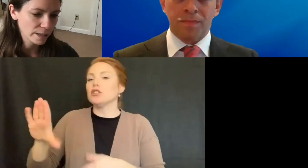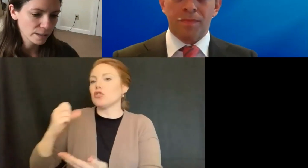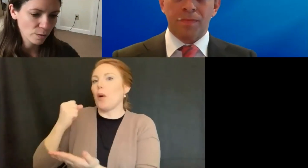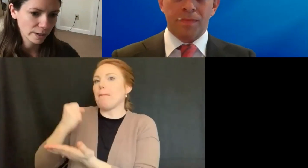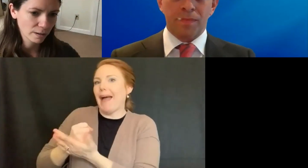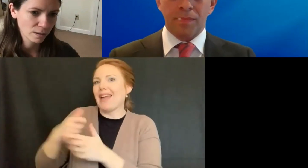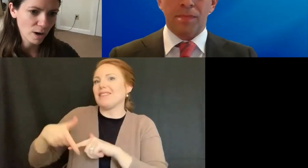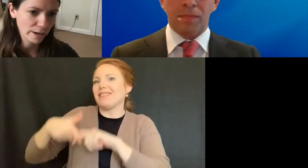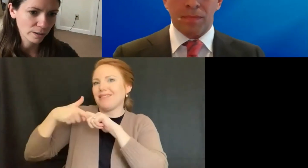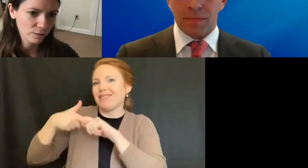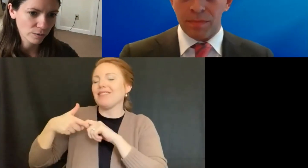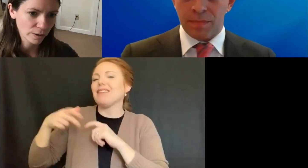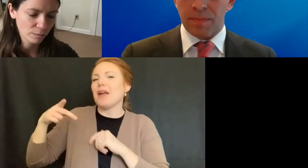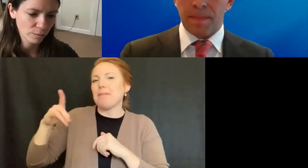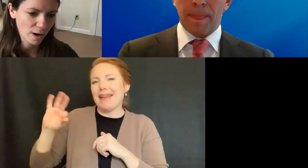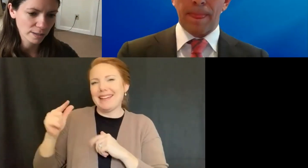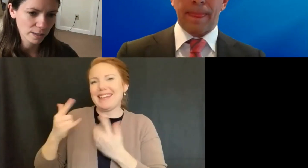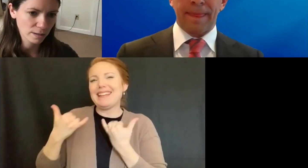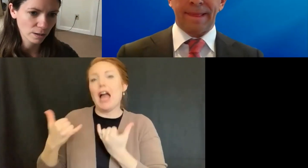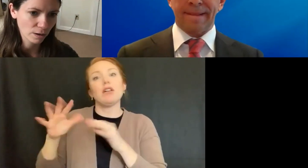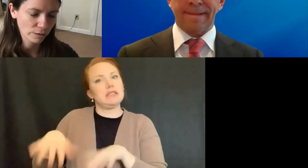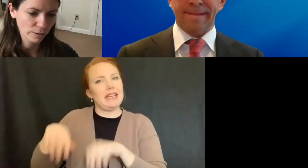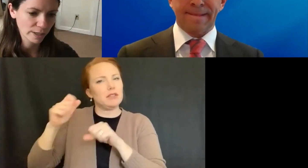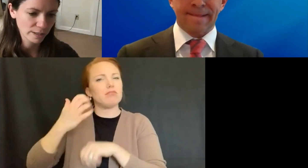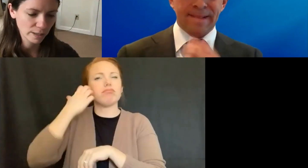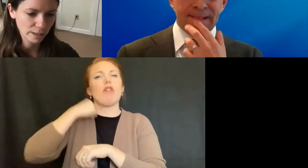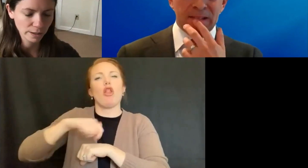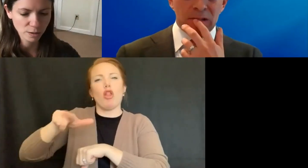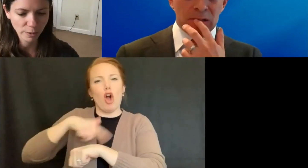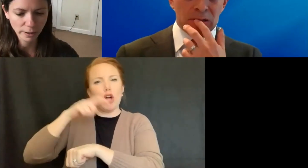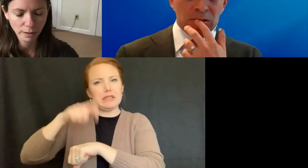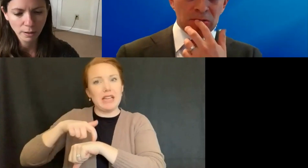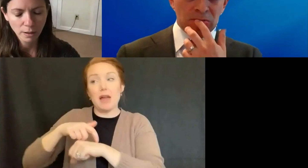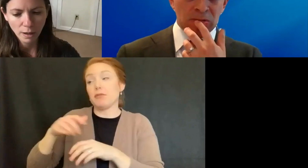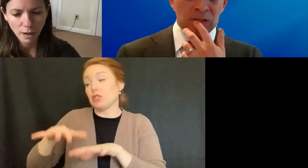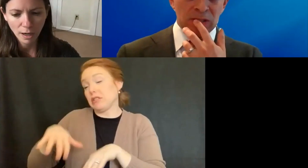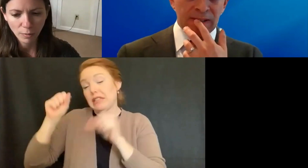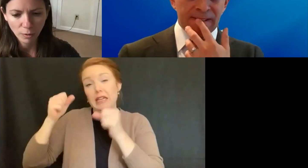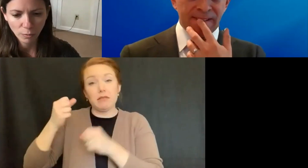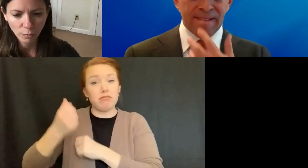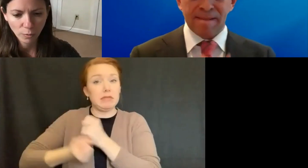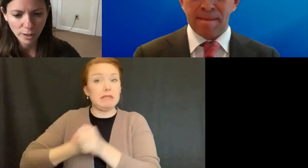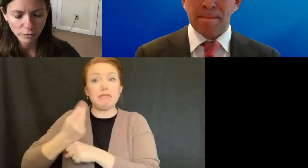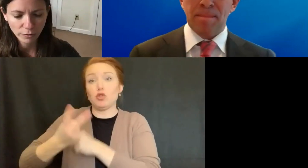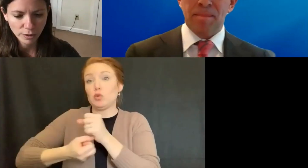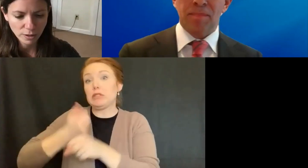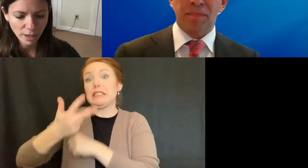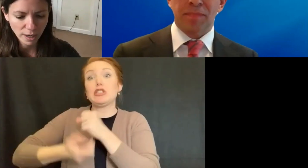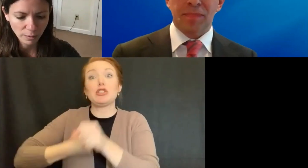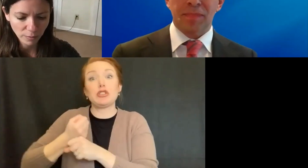now. It takes quite a while for the process to go through. It could take years, but